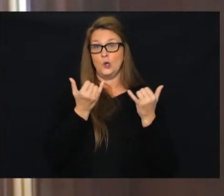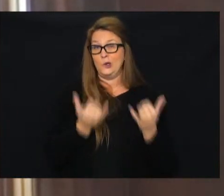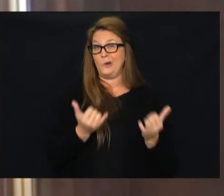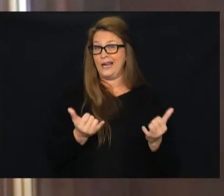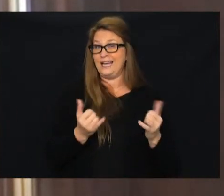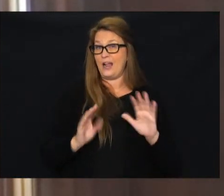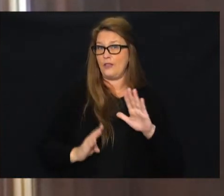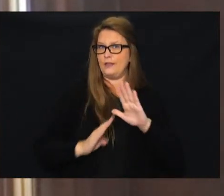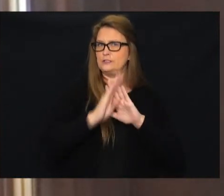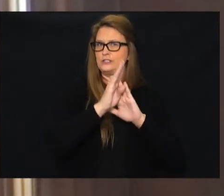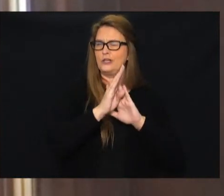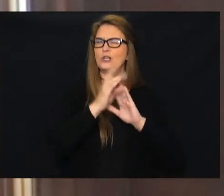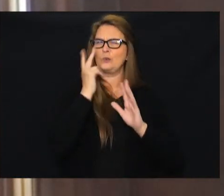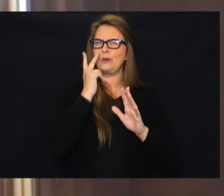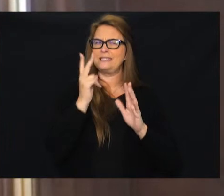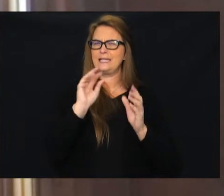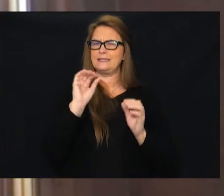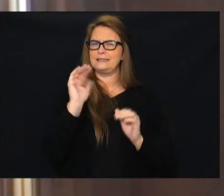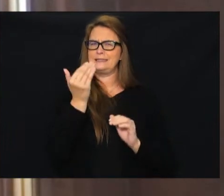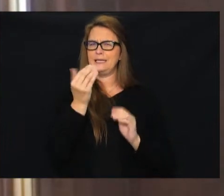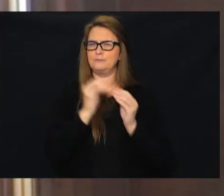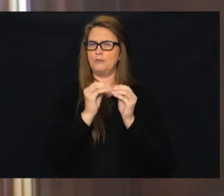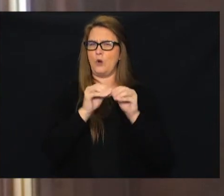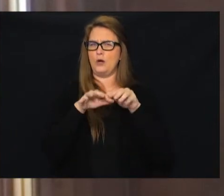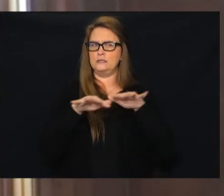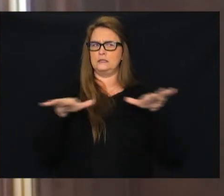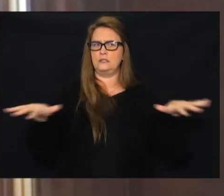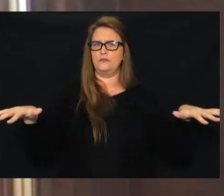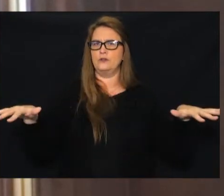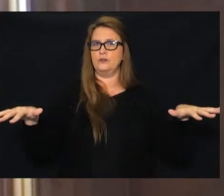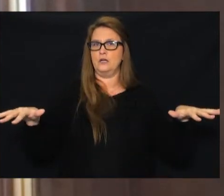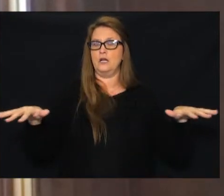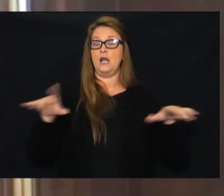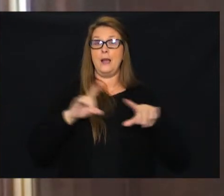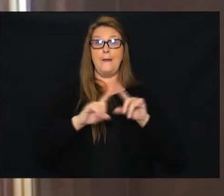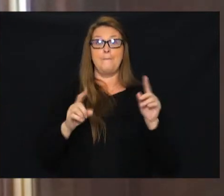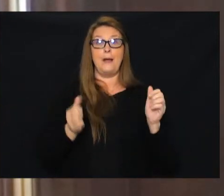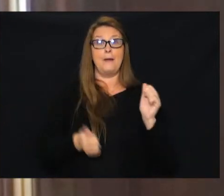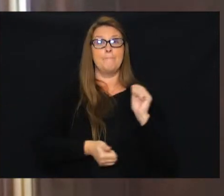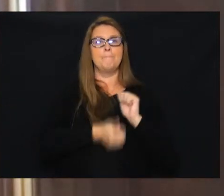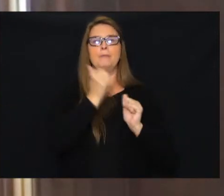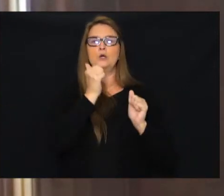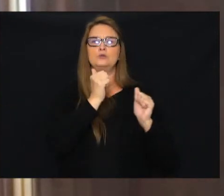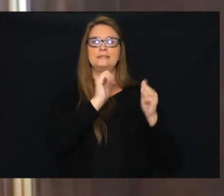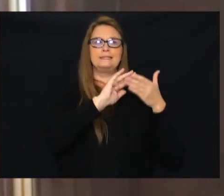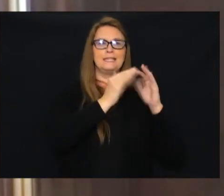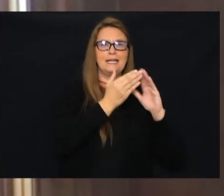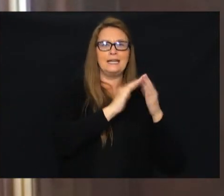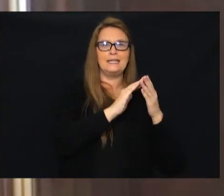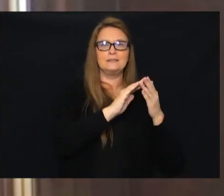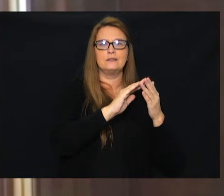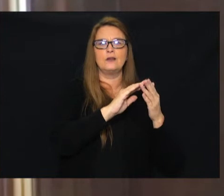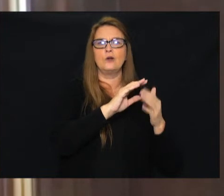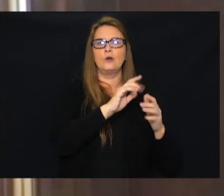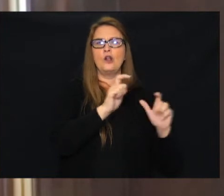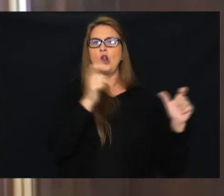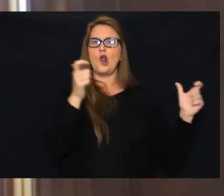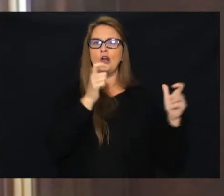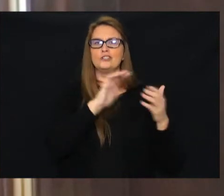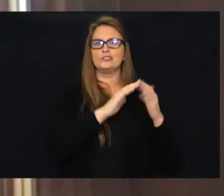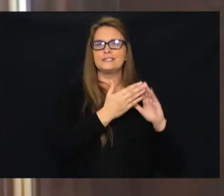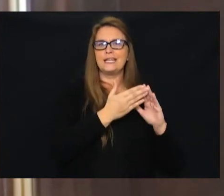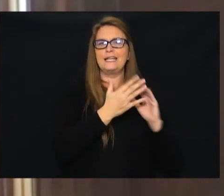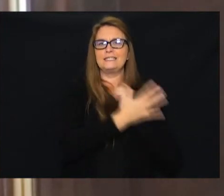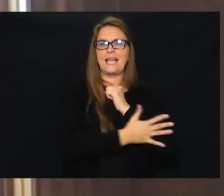seeing that more distributed, but we try to sample from more urban parts of West Virginia, larger cities, larger counties,